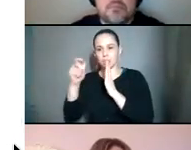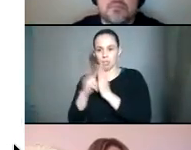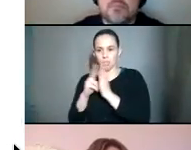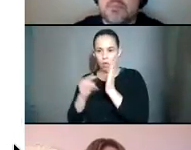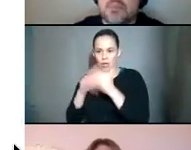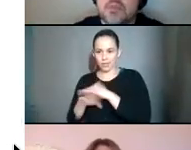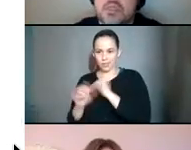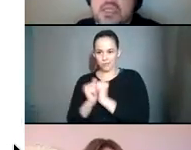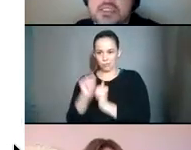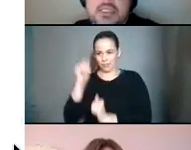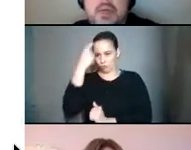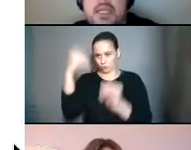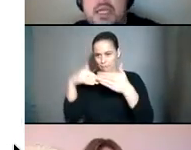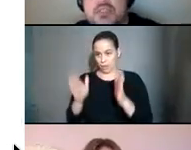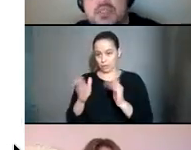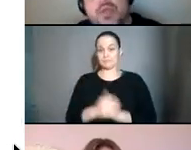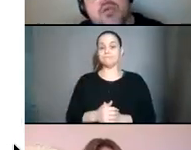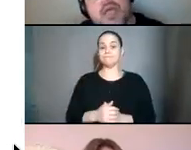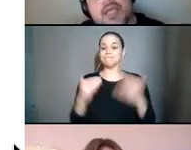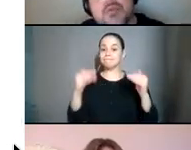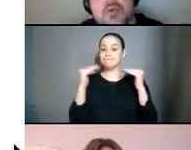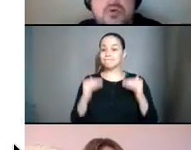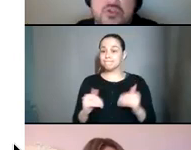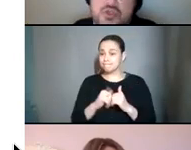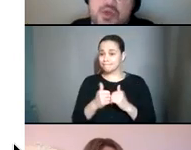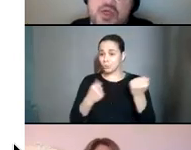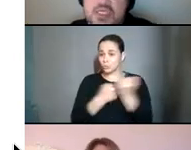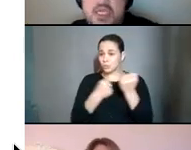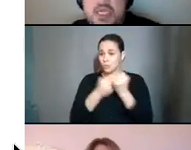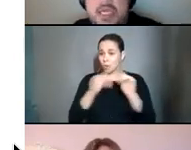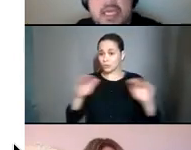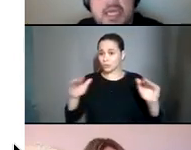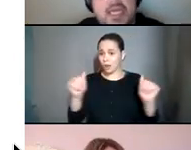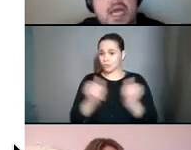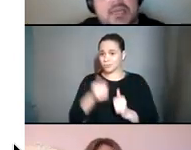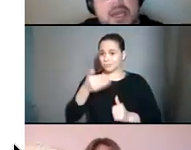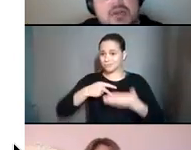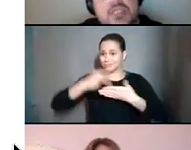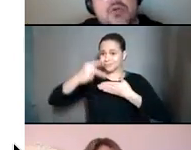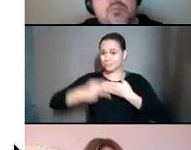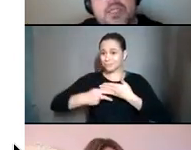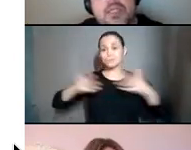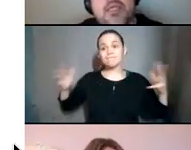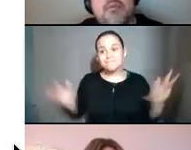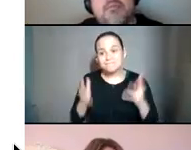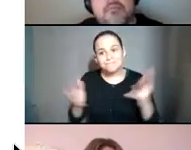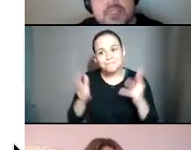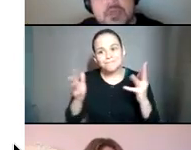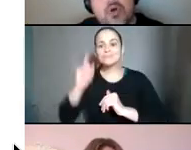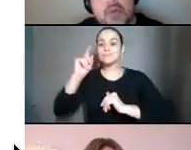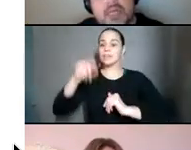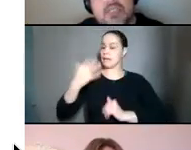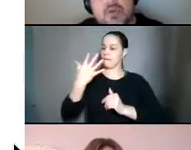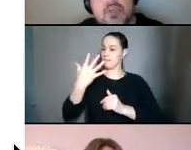The next way you can support your child with Dreambox is to encourage them to complete 5 or more lessons per